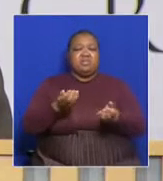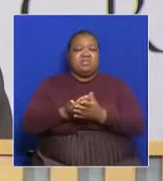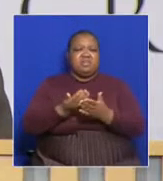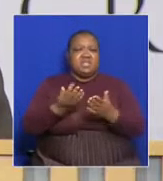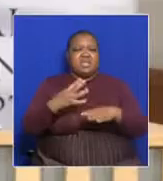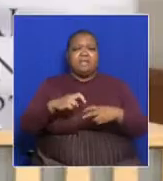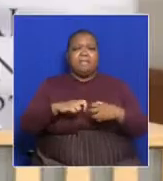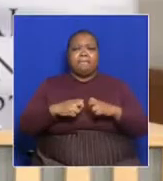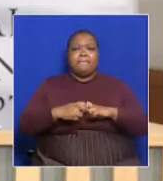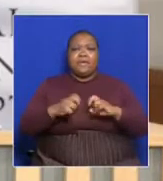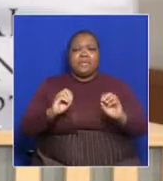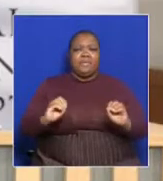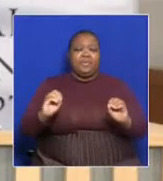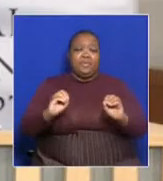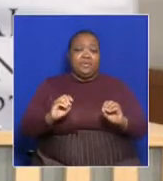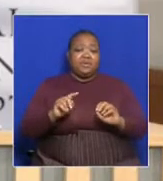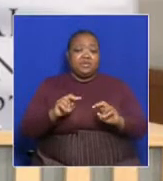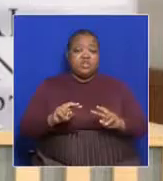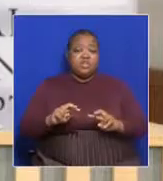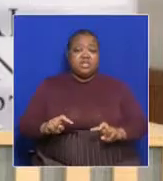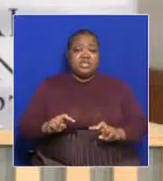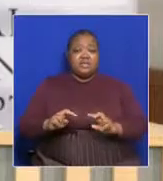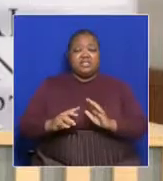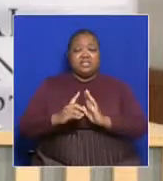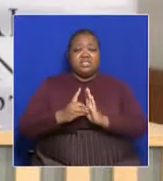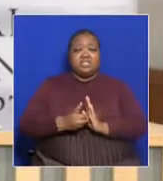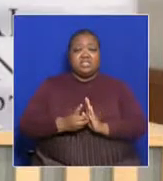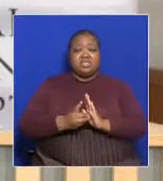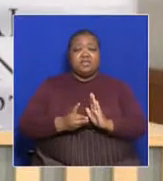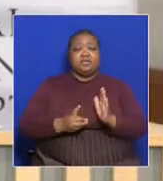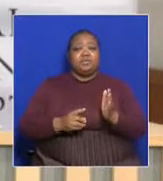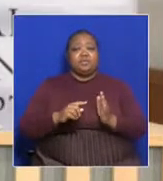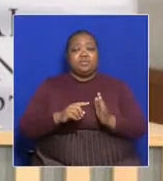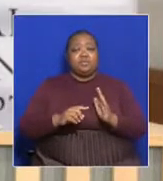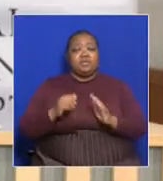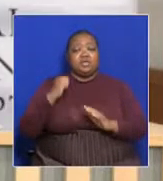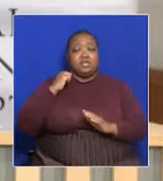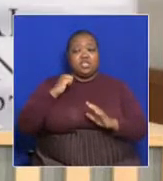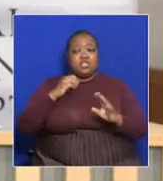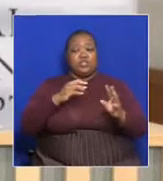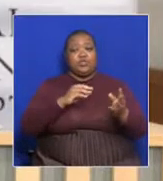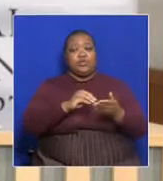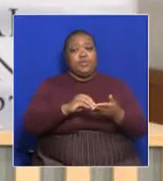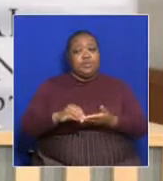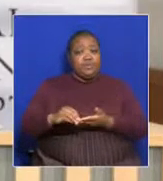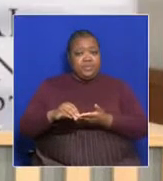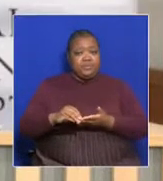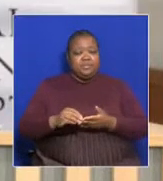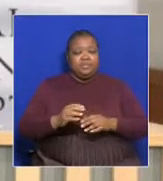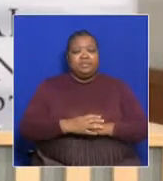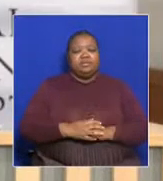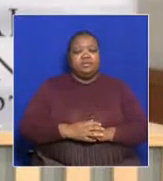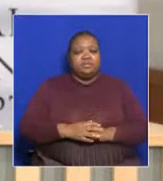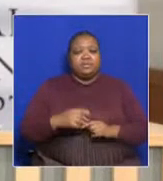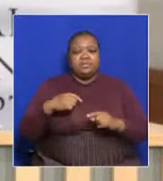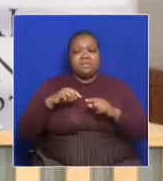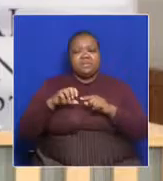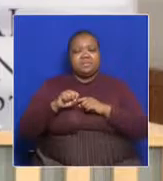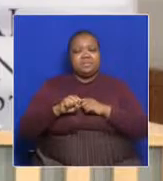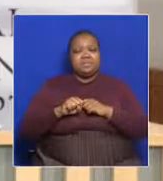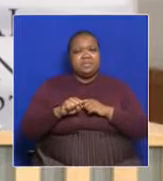your investigation diary, the one you introduced into the record yesterday, I did not pick up from that